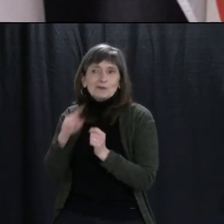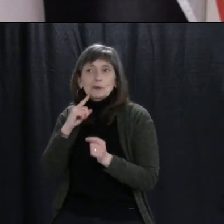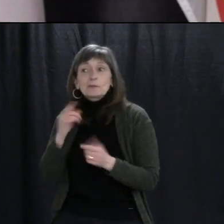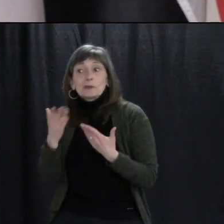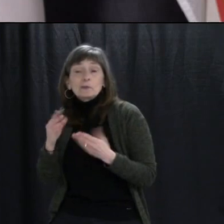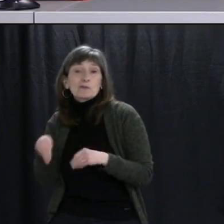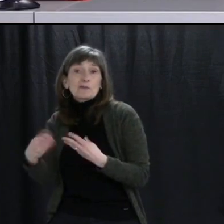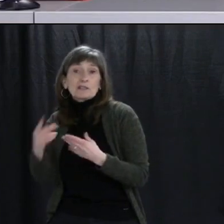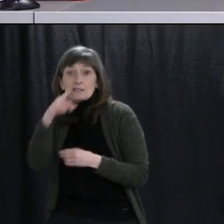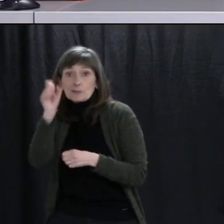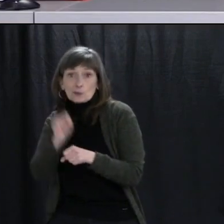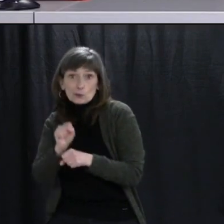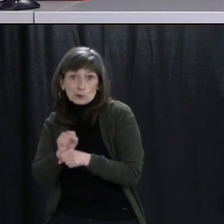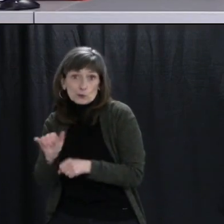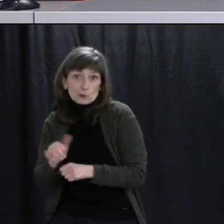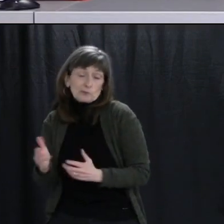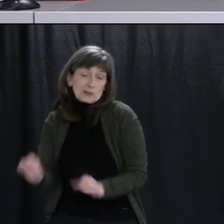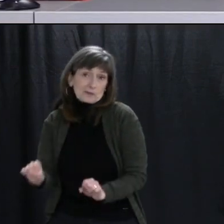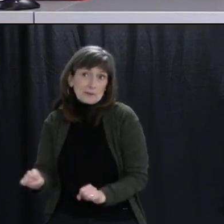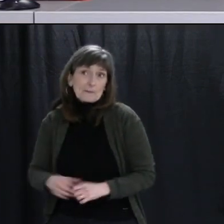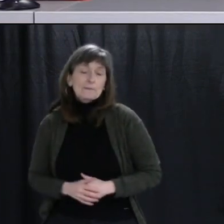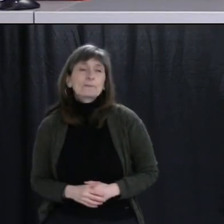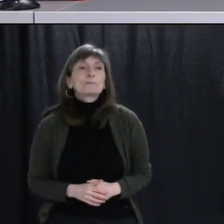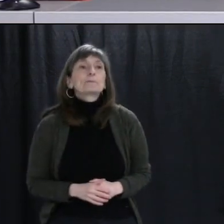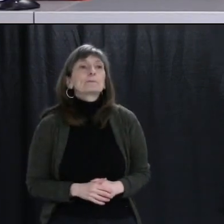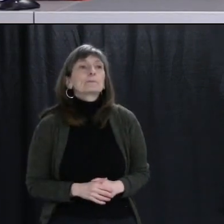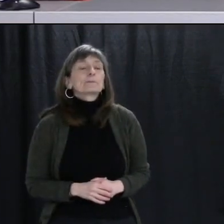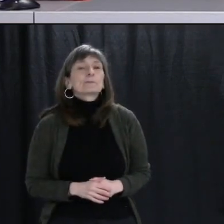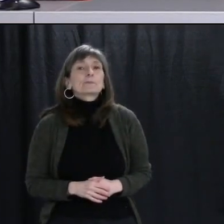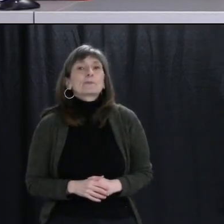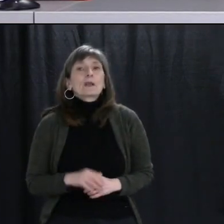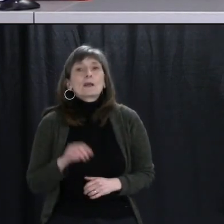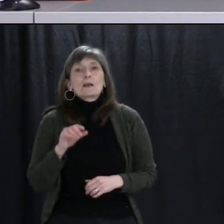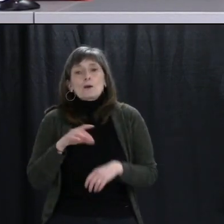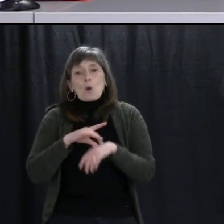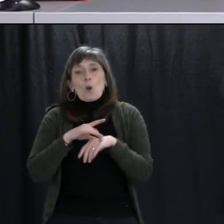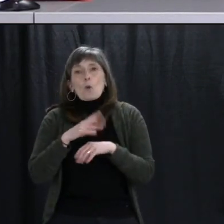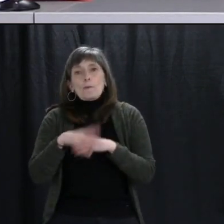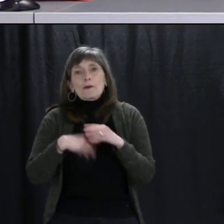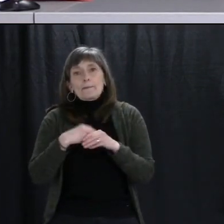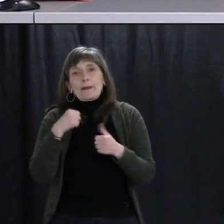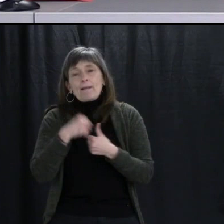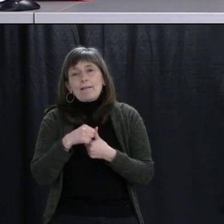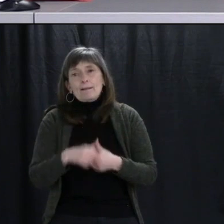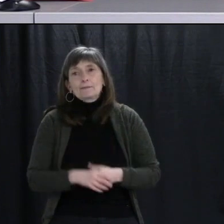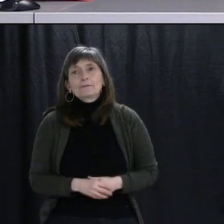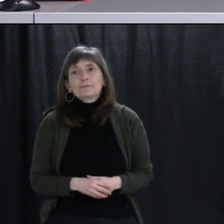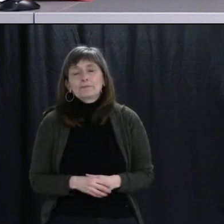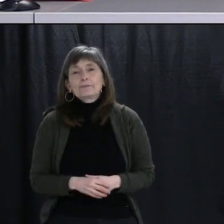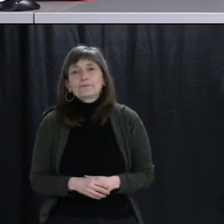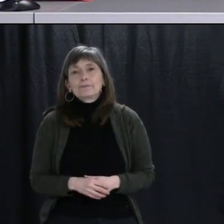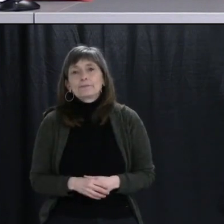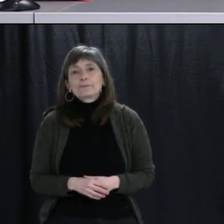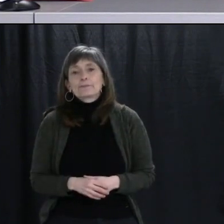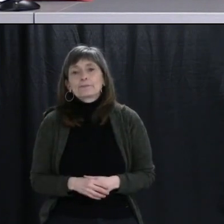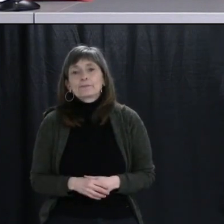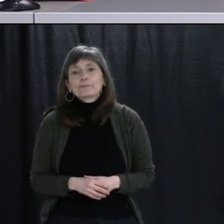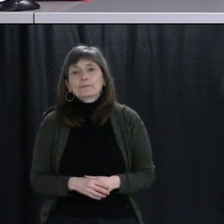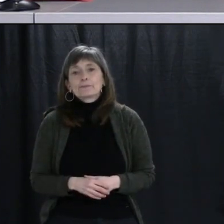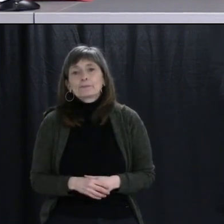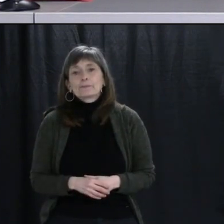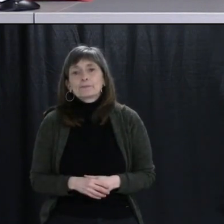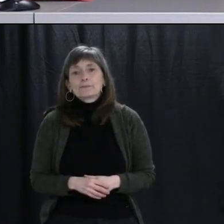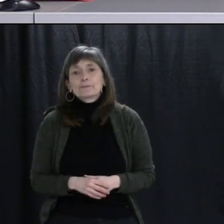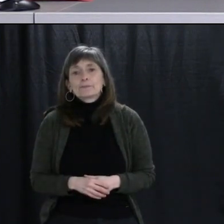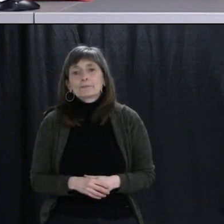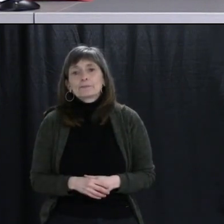Thank you. The next question is from Marika Wash from the Globe and Mail. Please go ahead. Thank you. I just wanted to follow up my